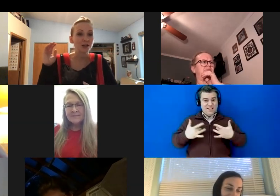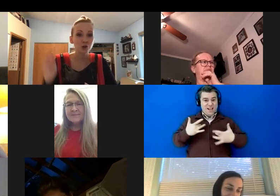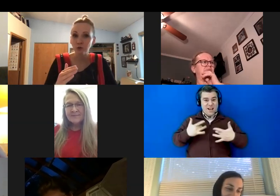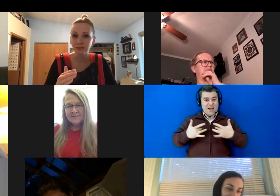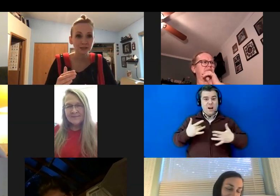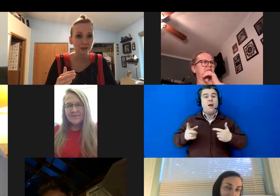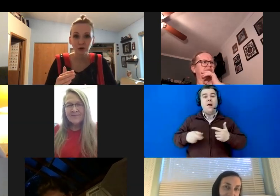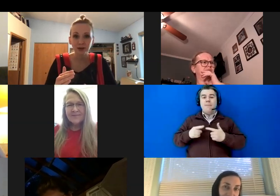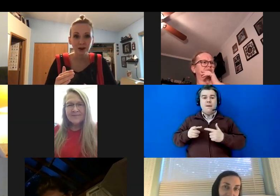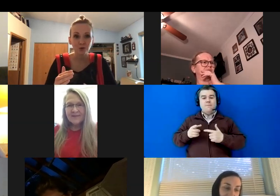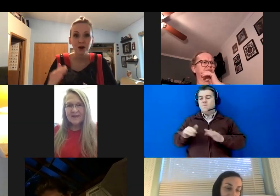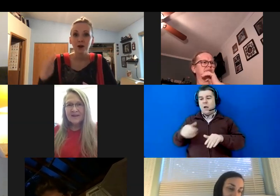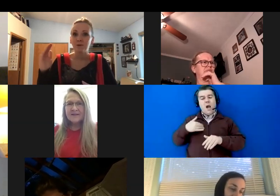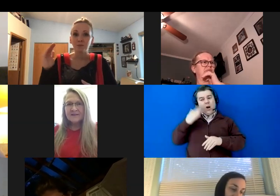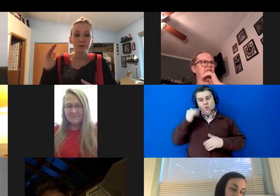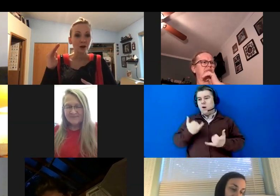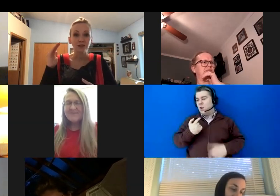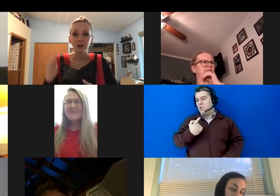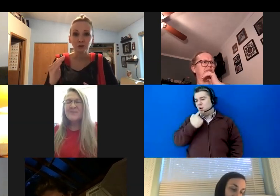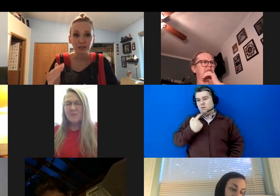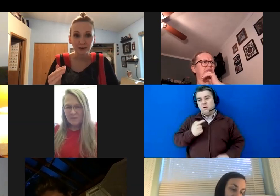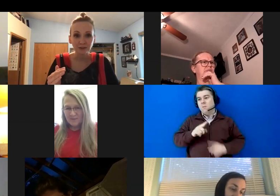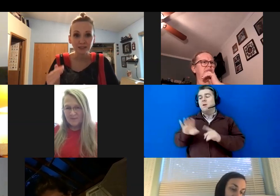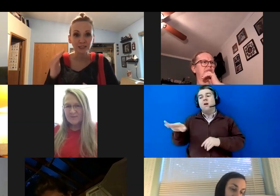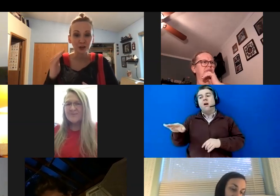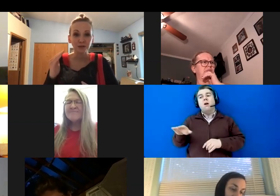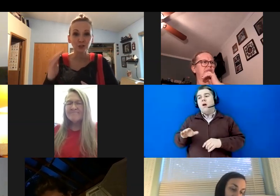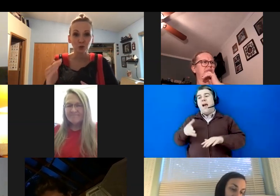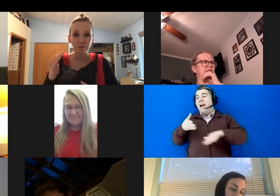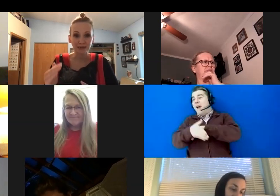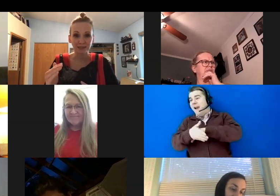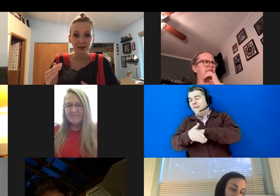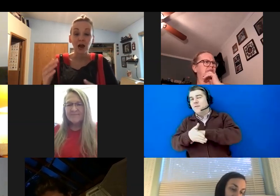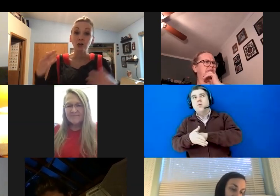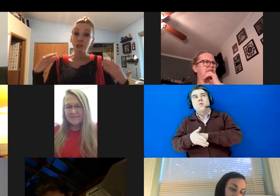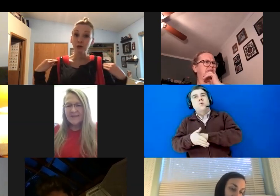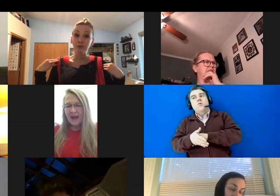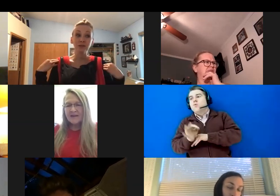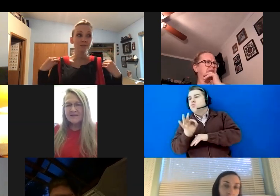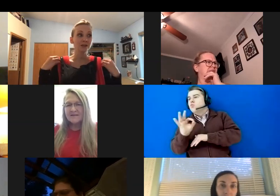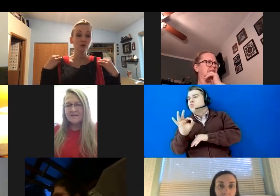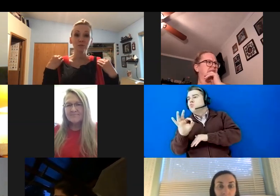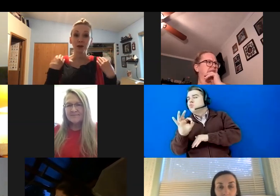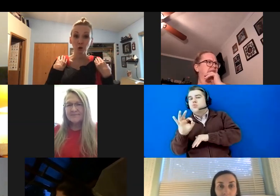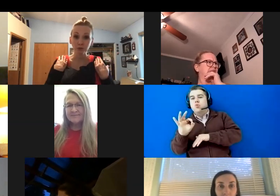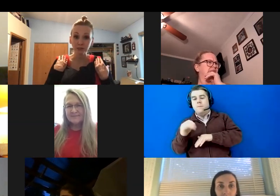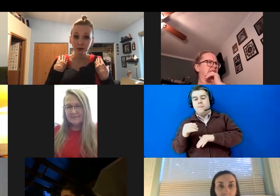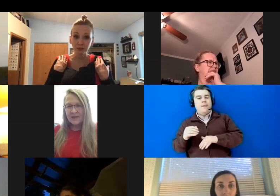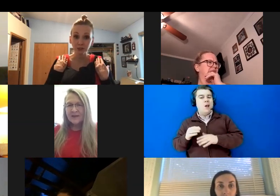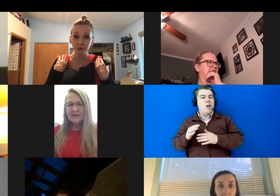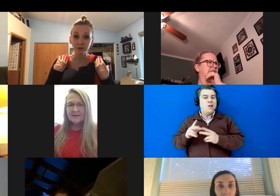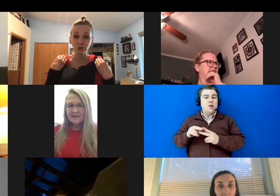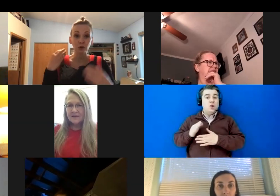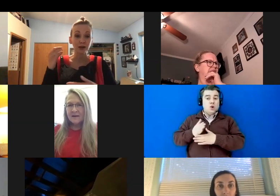like, I know this sucks right now, but man, on the other side of this, it's going to be so amazing. I'll share with them either my own